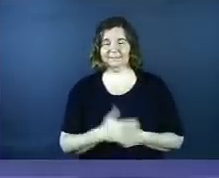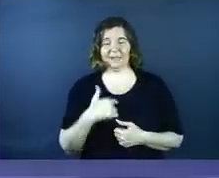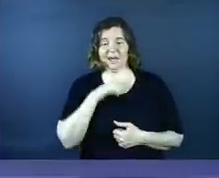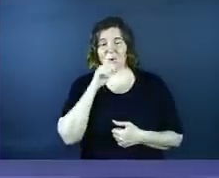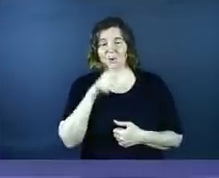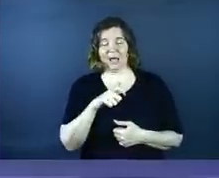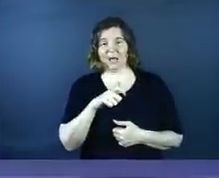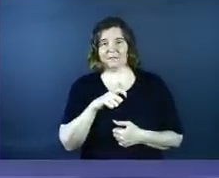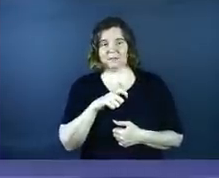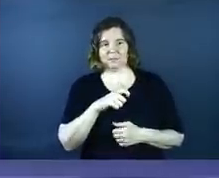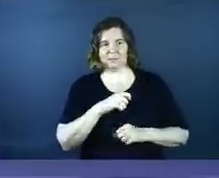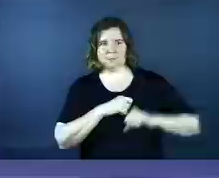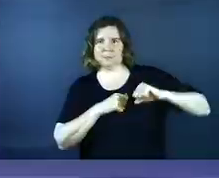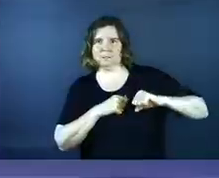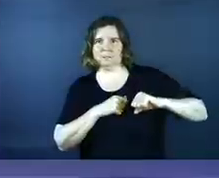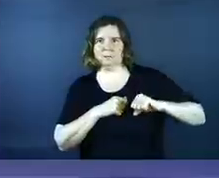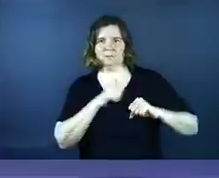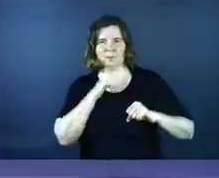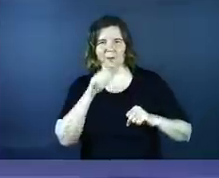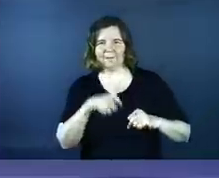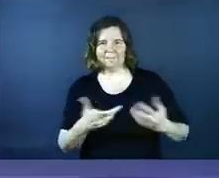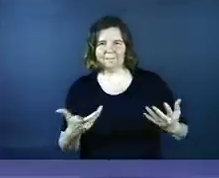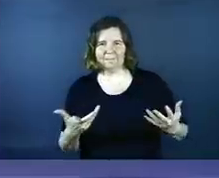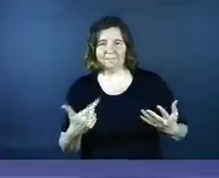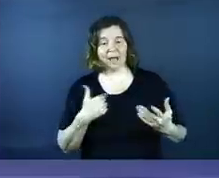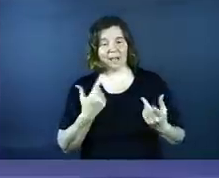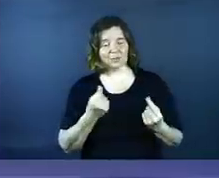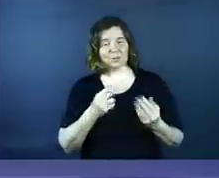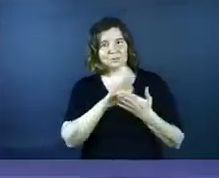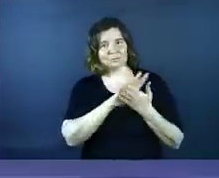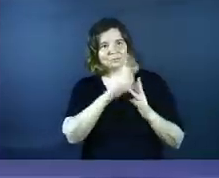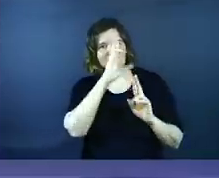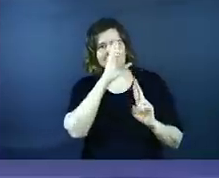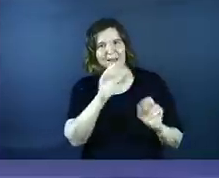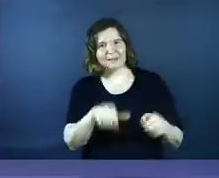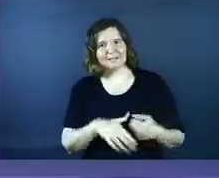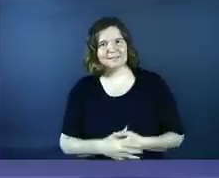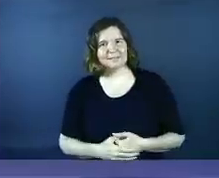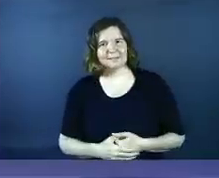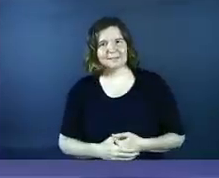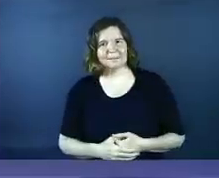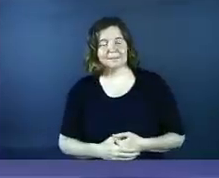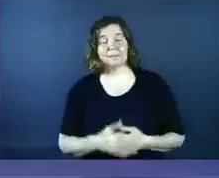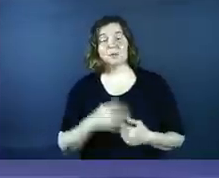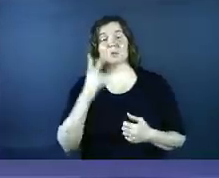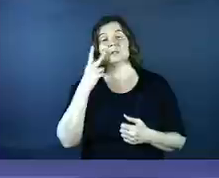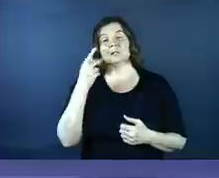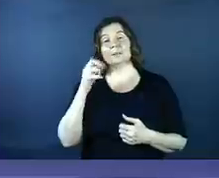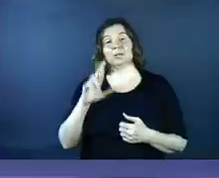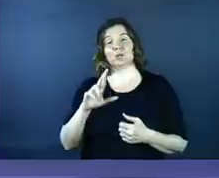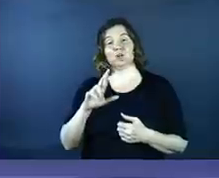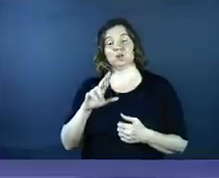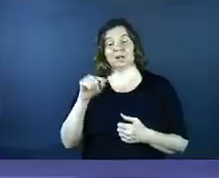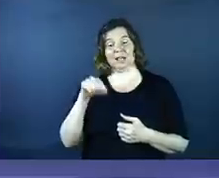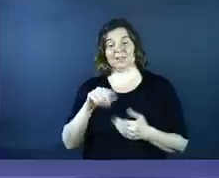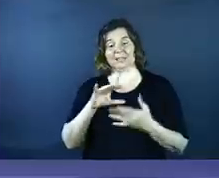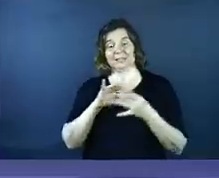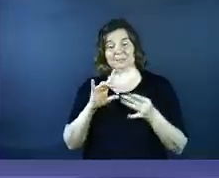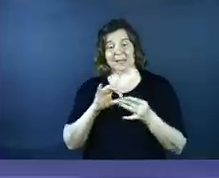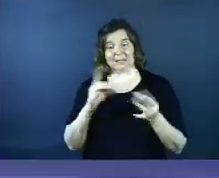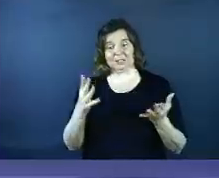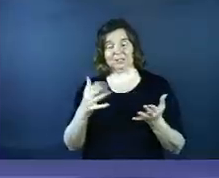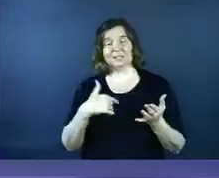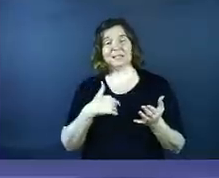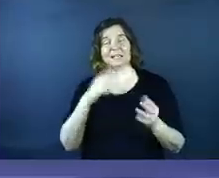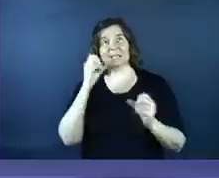don't have to put up my weapons. I can do it with gentleness and respect. See, Peter, in this passage here,